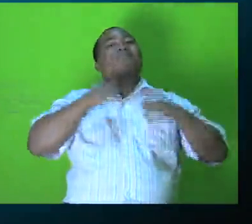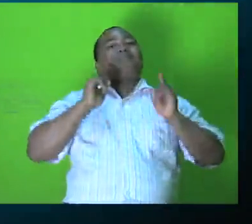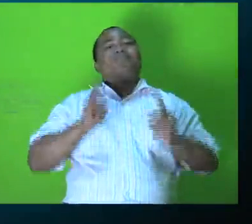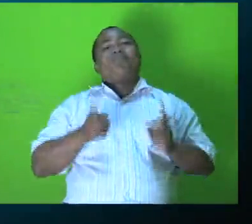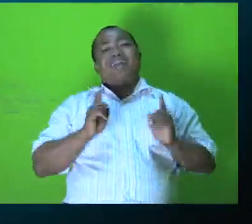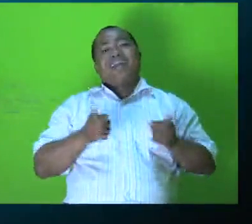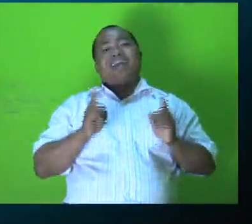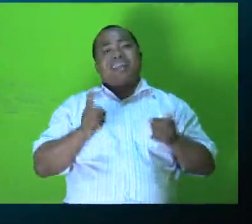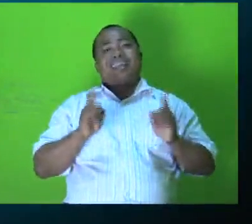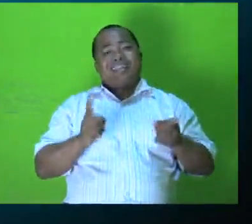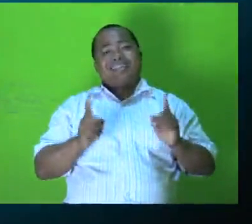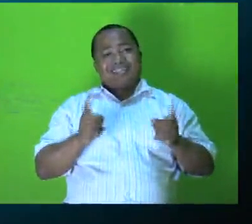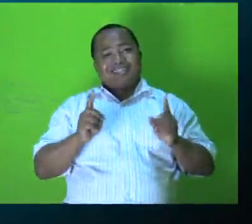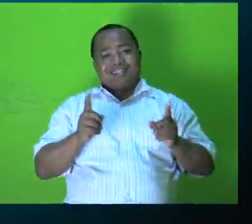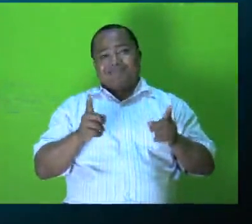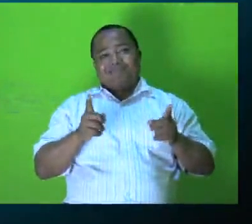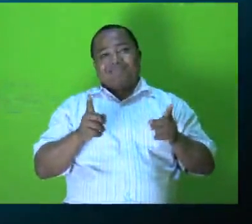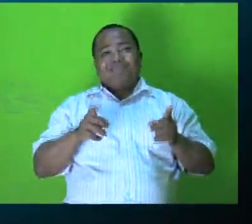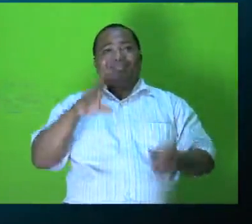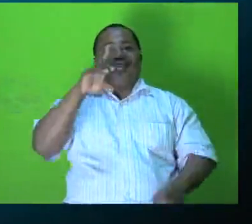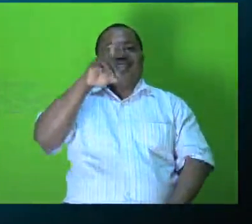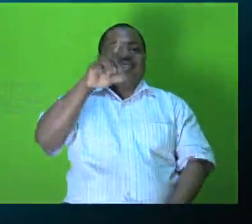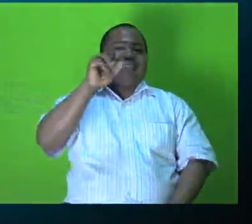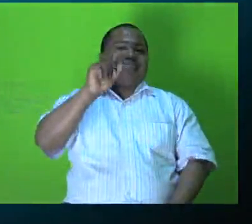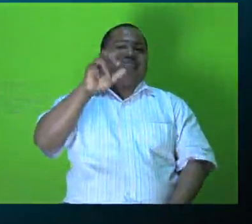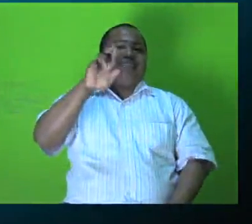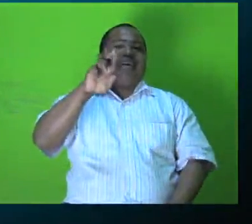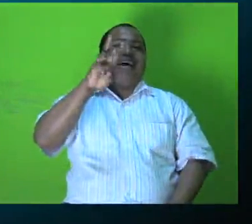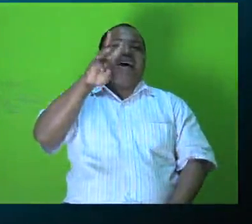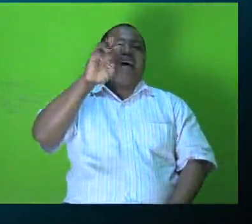me, Mr. Darwish.